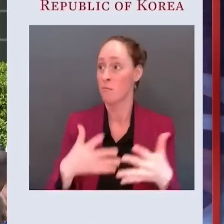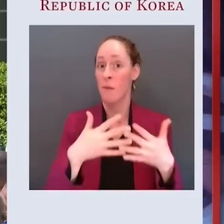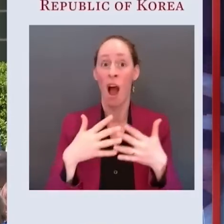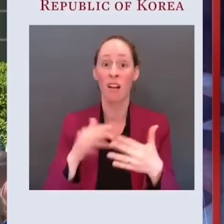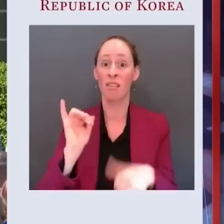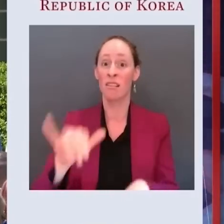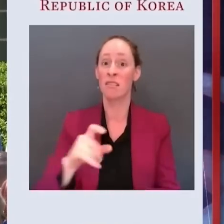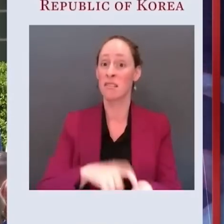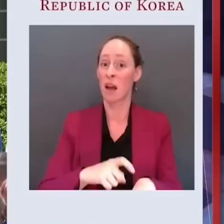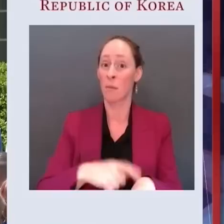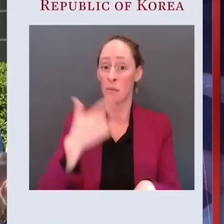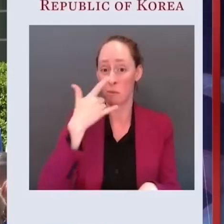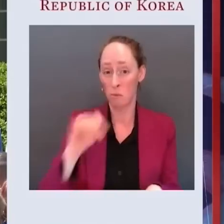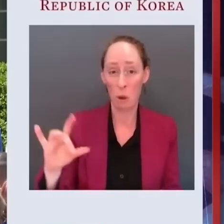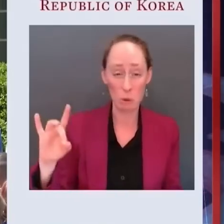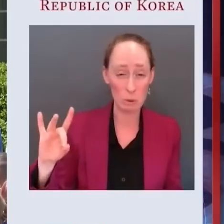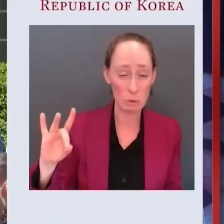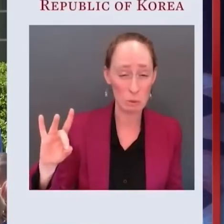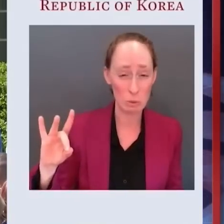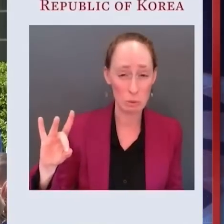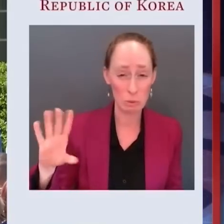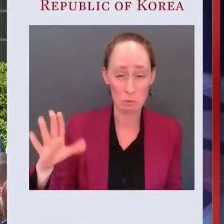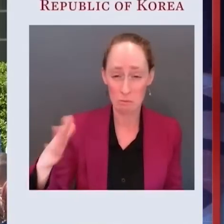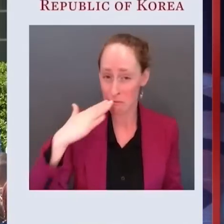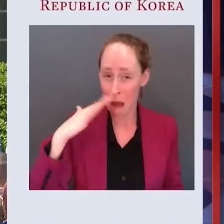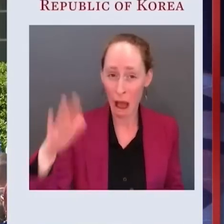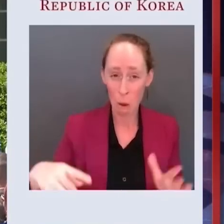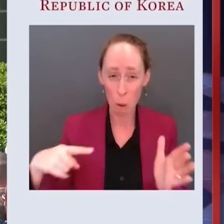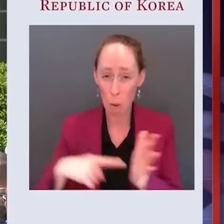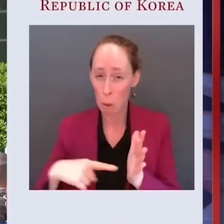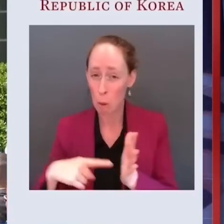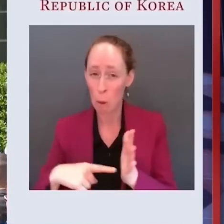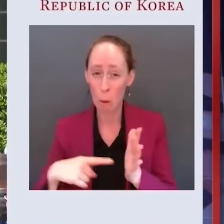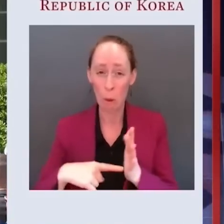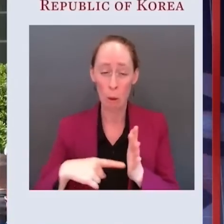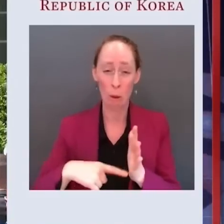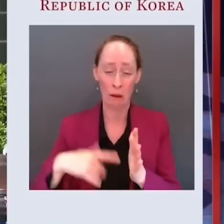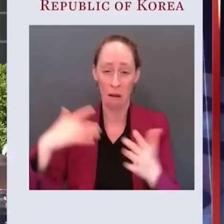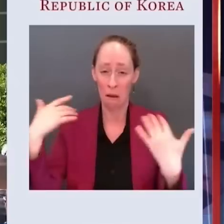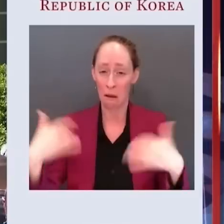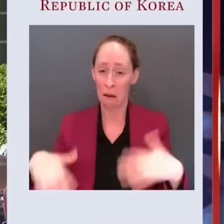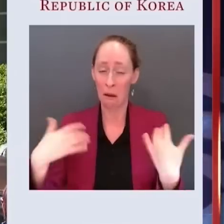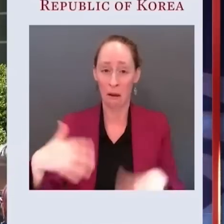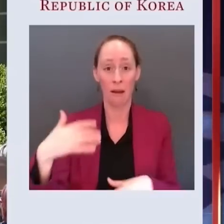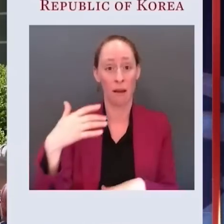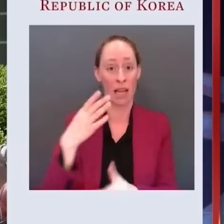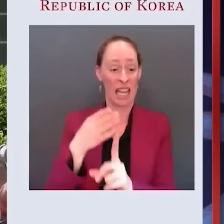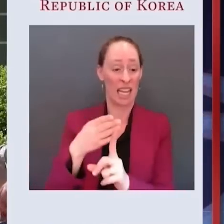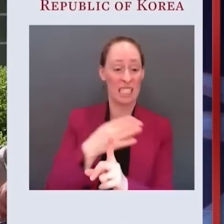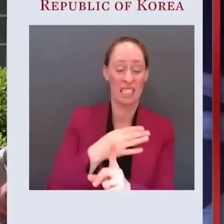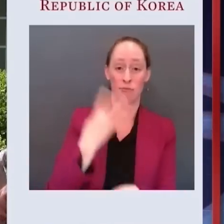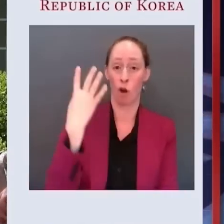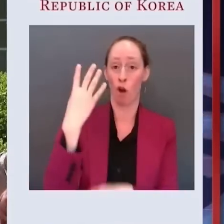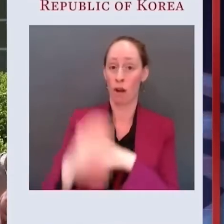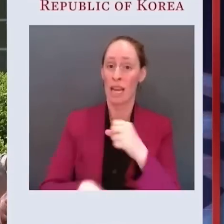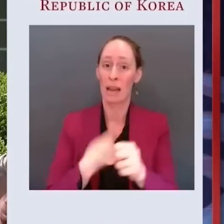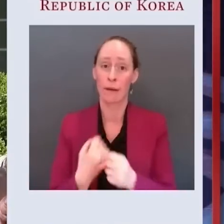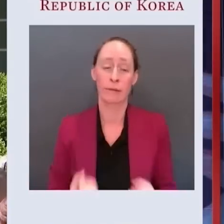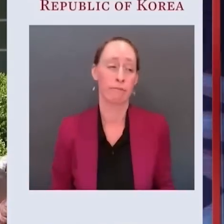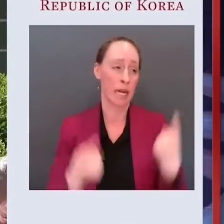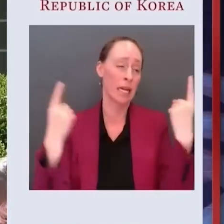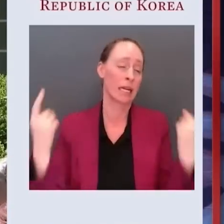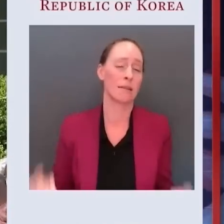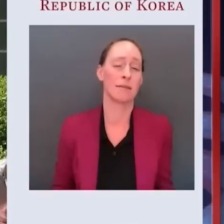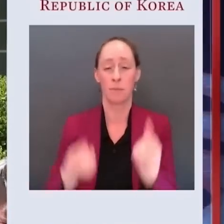that he was president. I inherited a nation that had a serious loss of credibility around the world